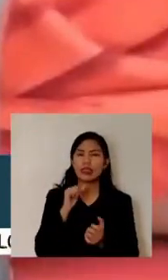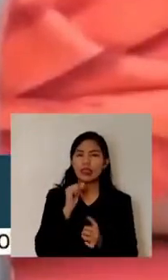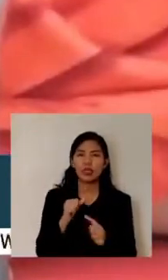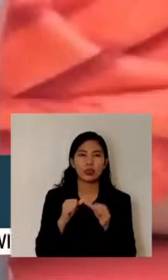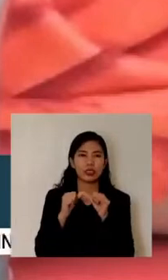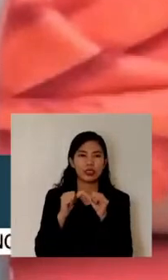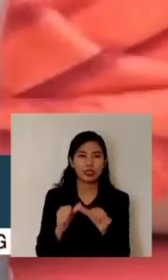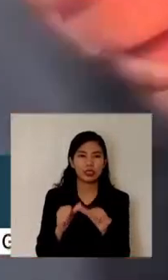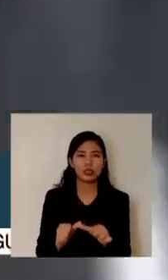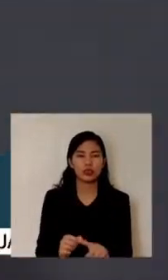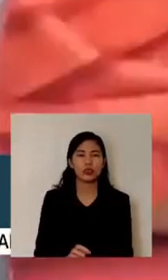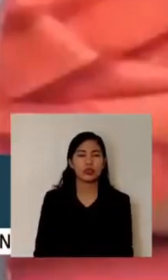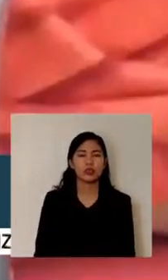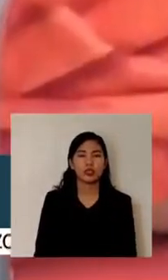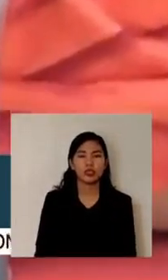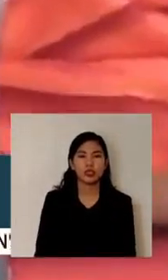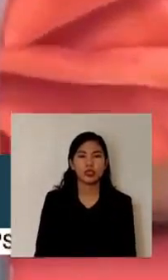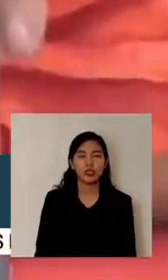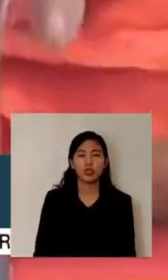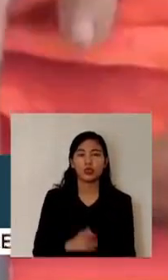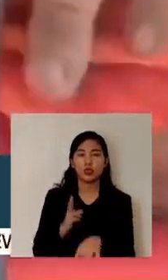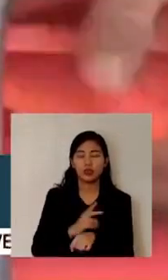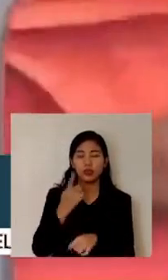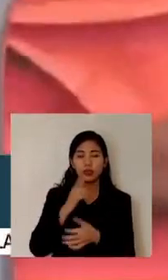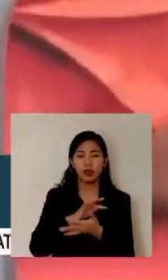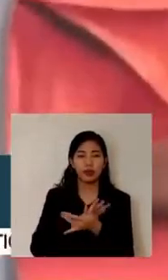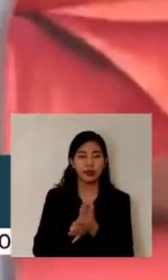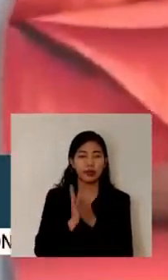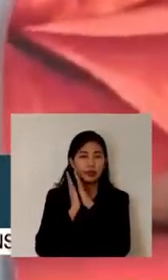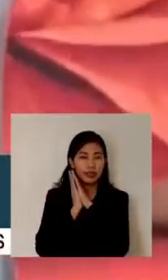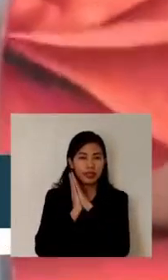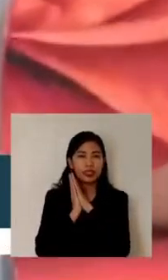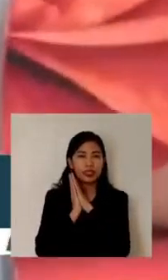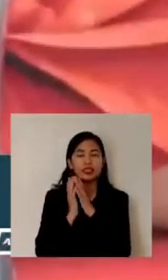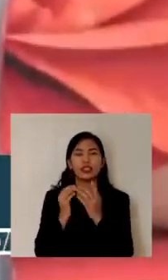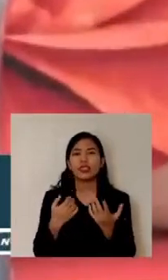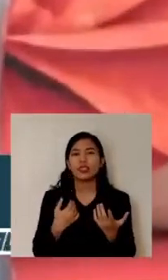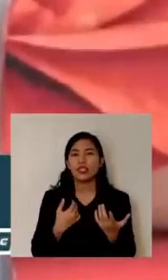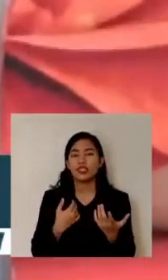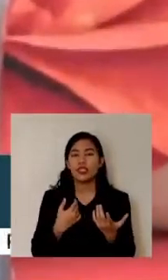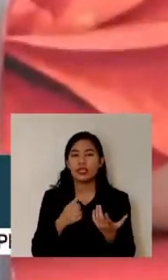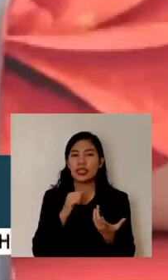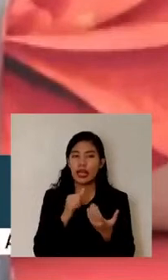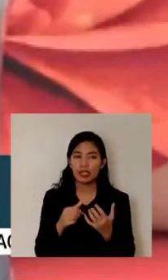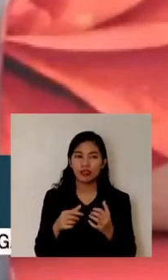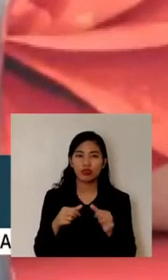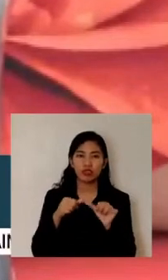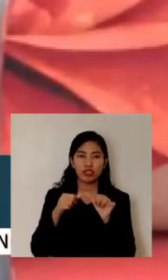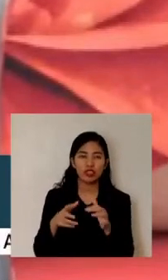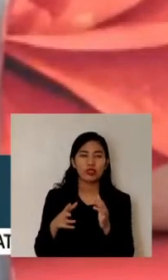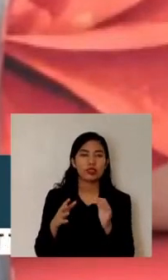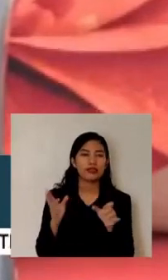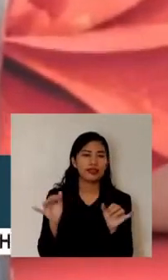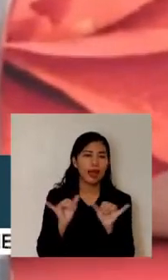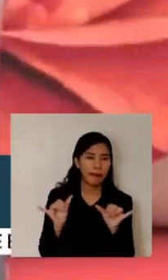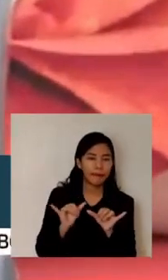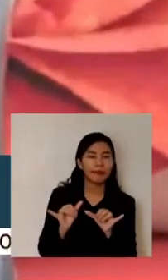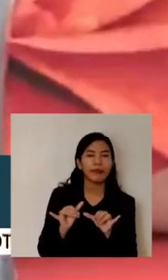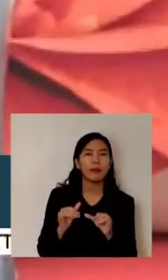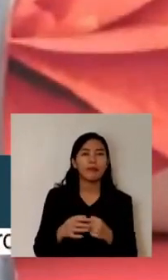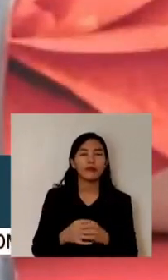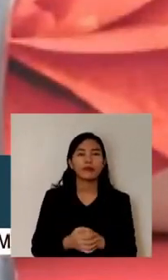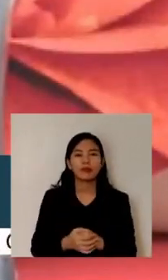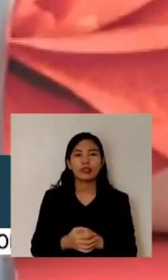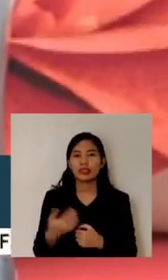that the utilization of COVID beds are relatively low and has not reached critical level. Based on history, Valencia noted